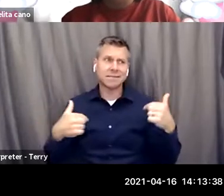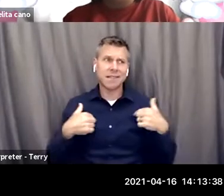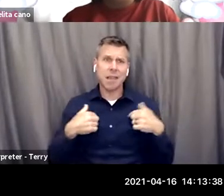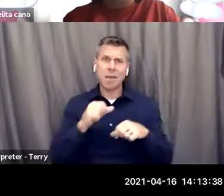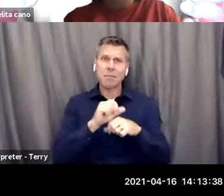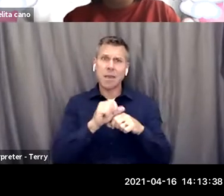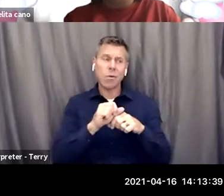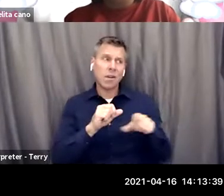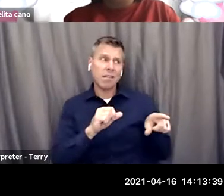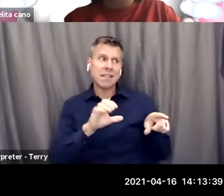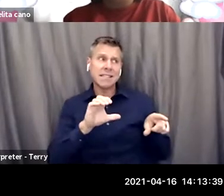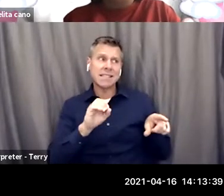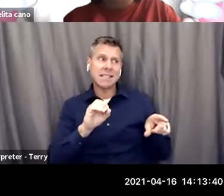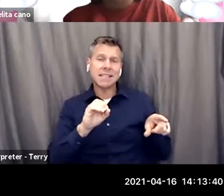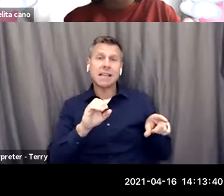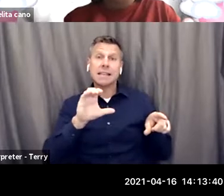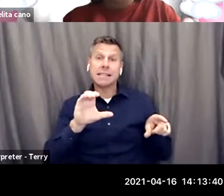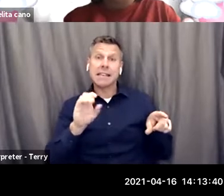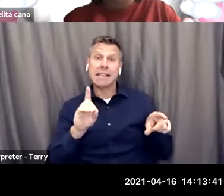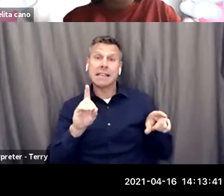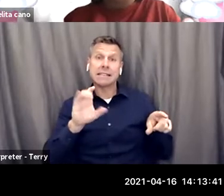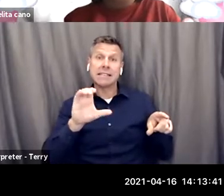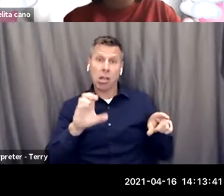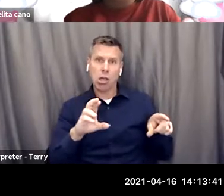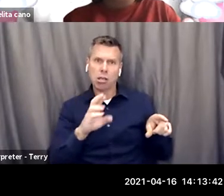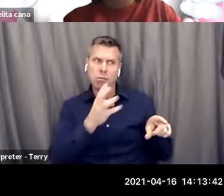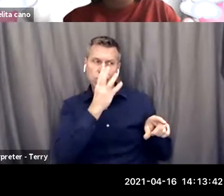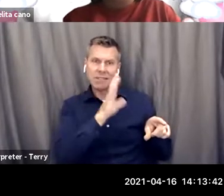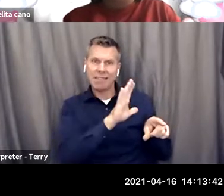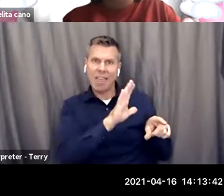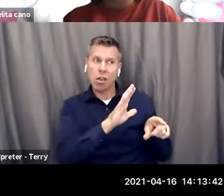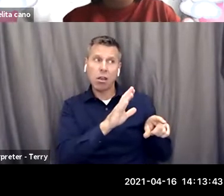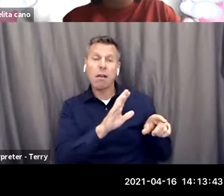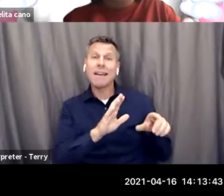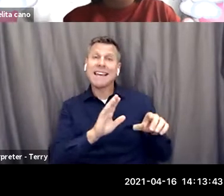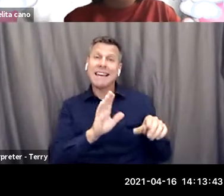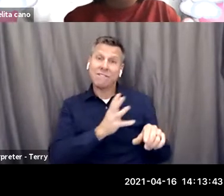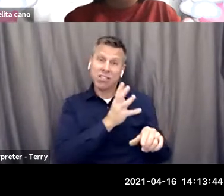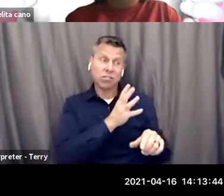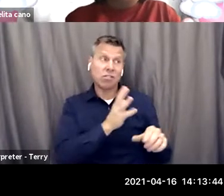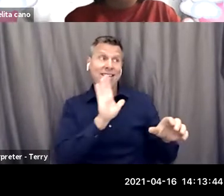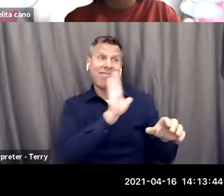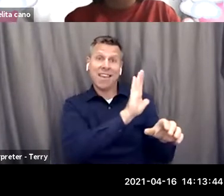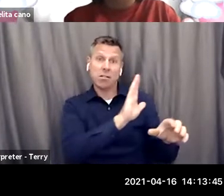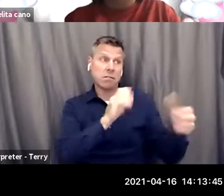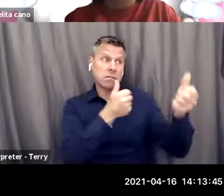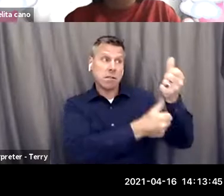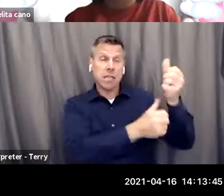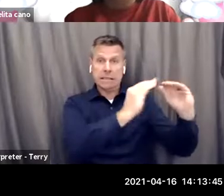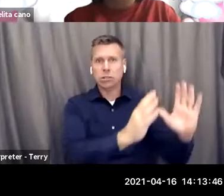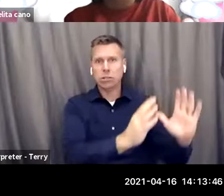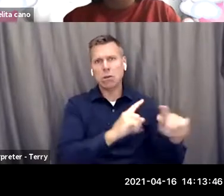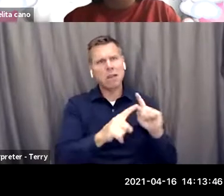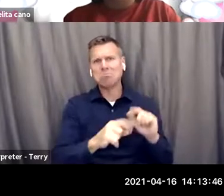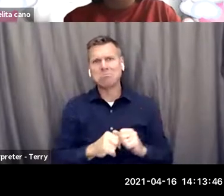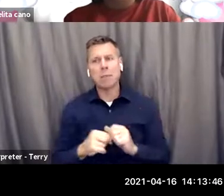an instructor, but I can work for an agency that contracts with them. So there are alternatives